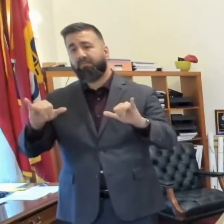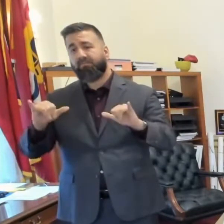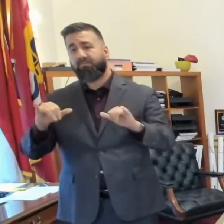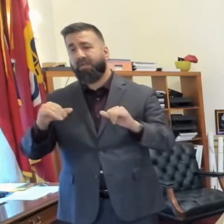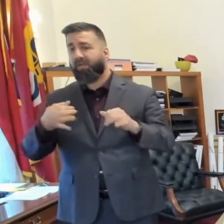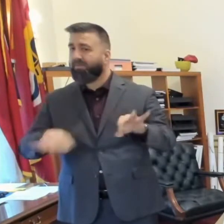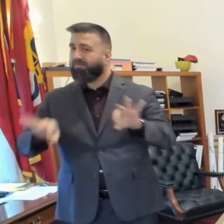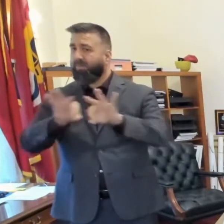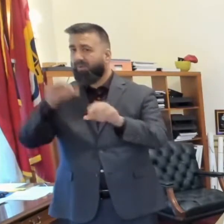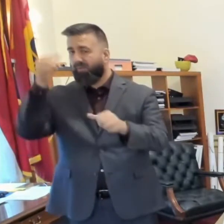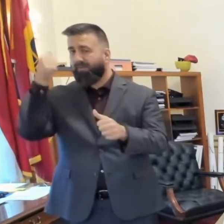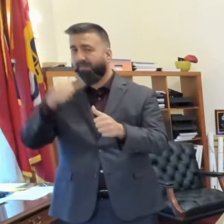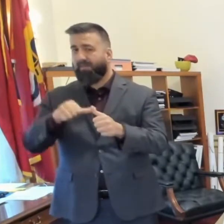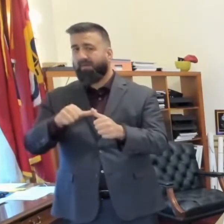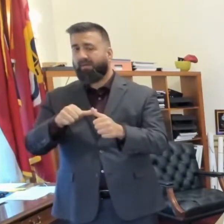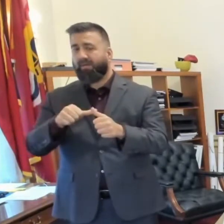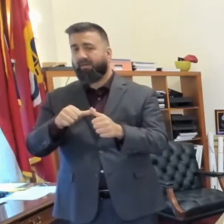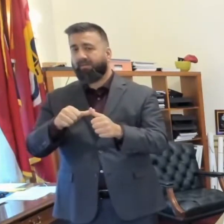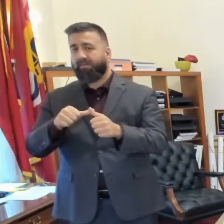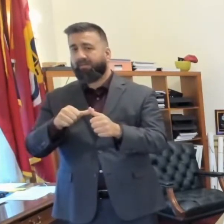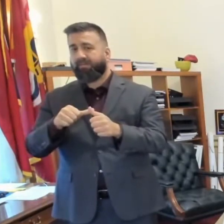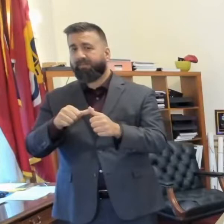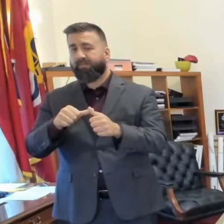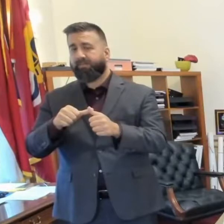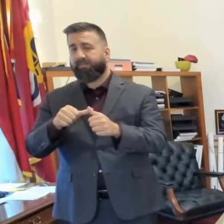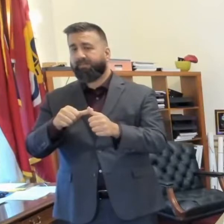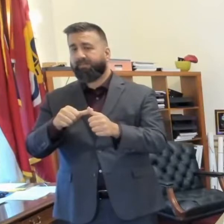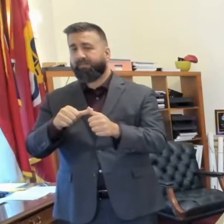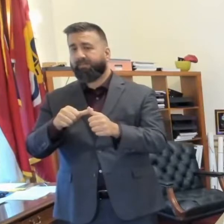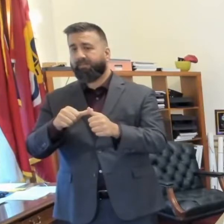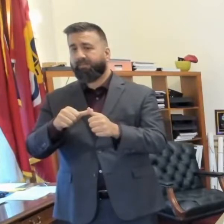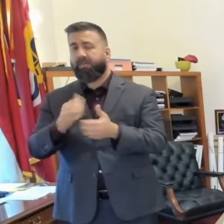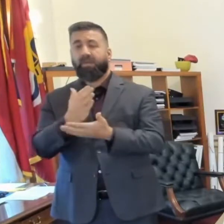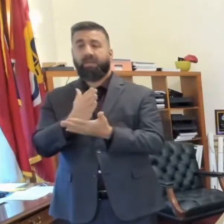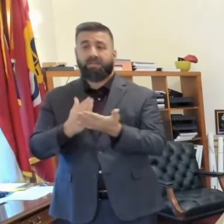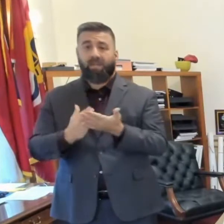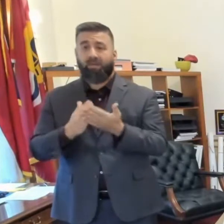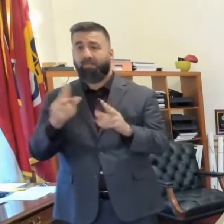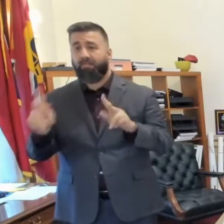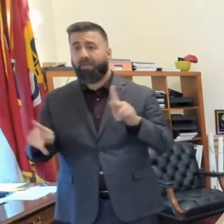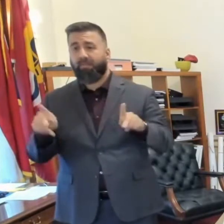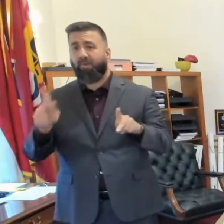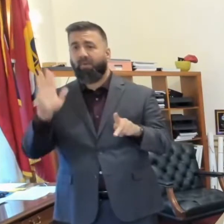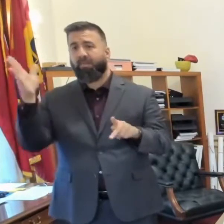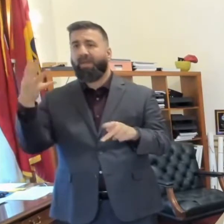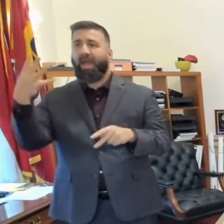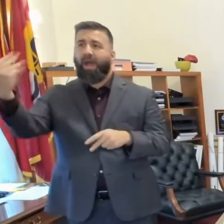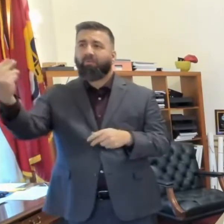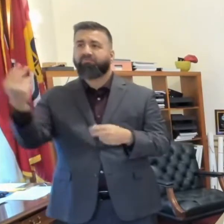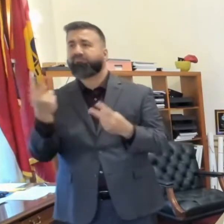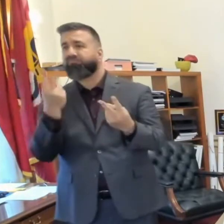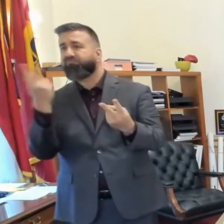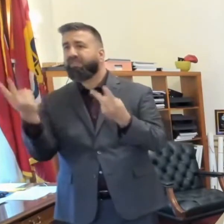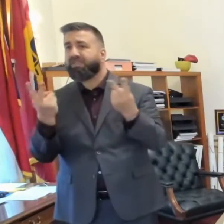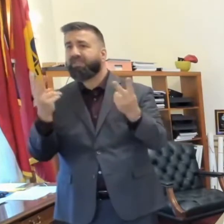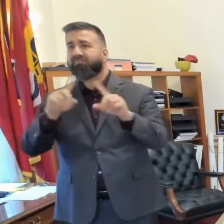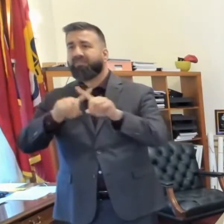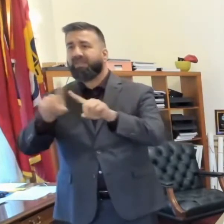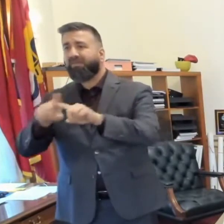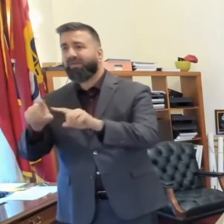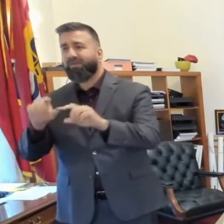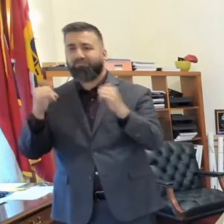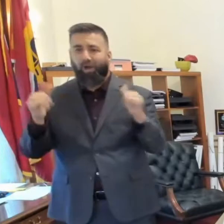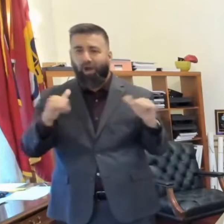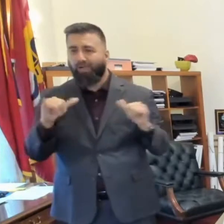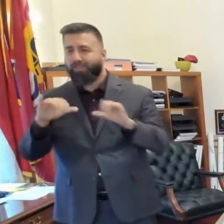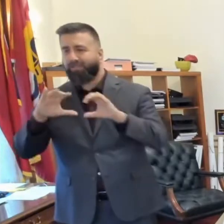those things. Some of our folks will be out visiting various parties and